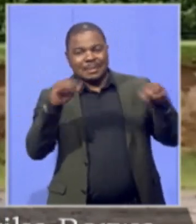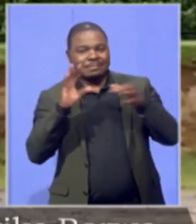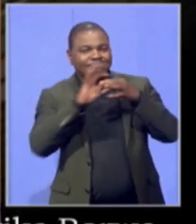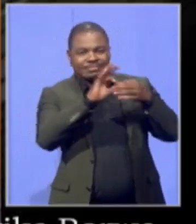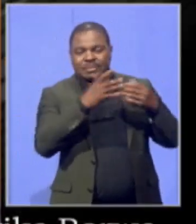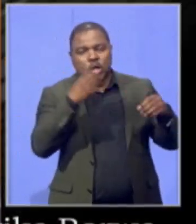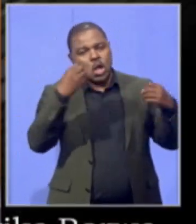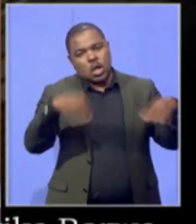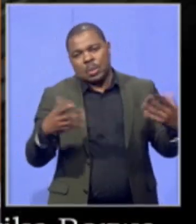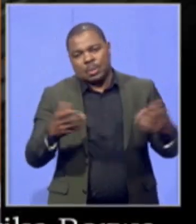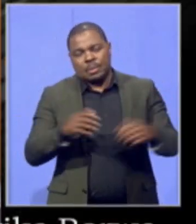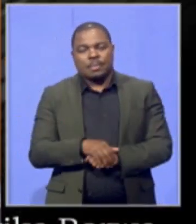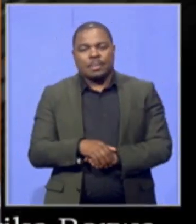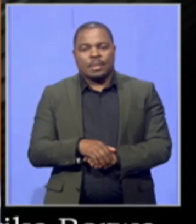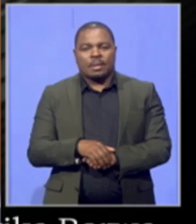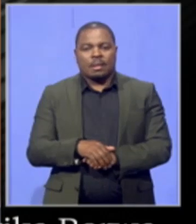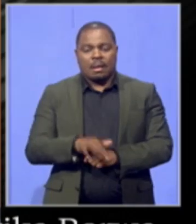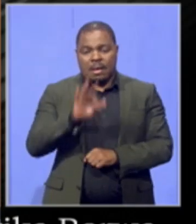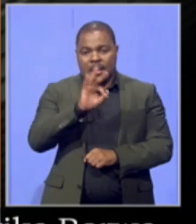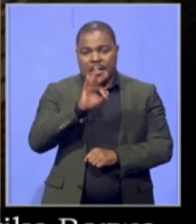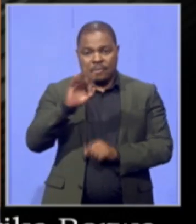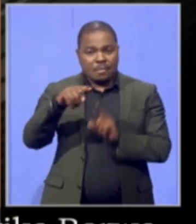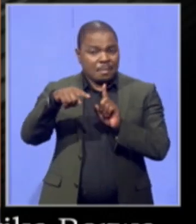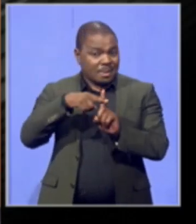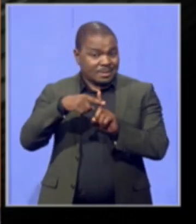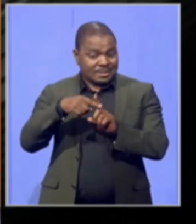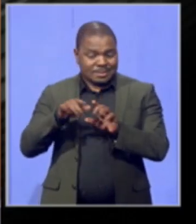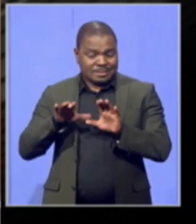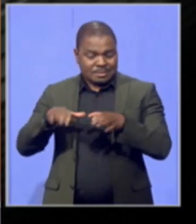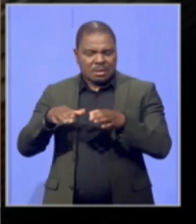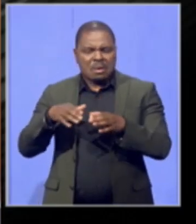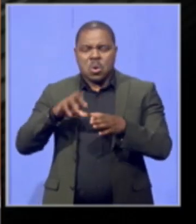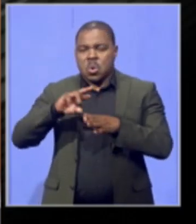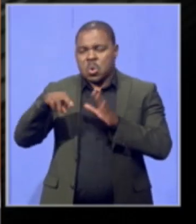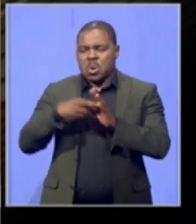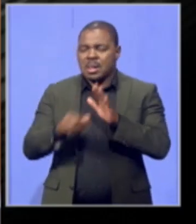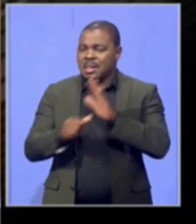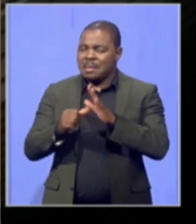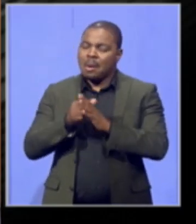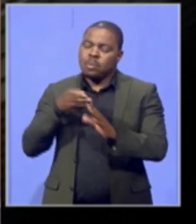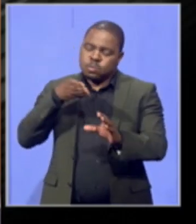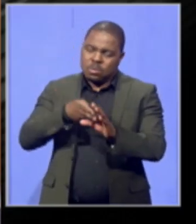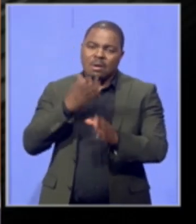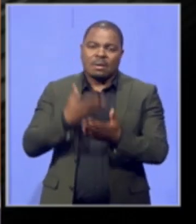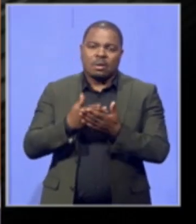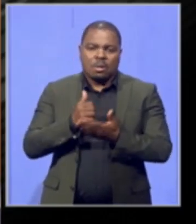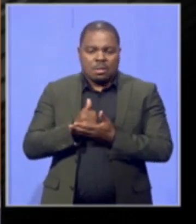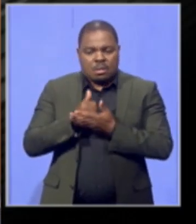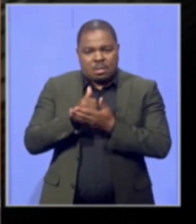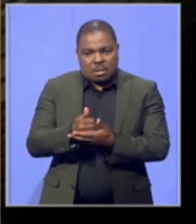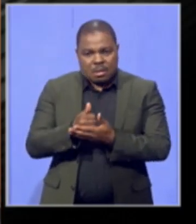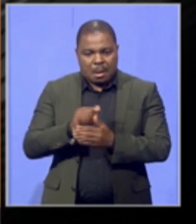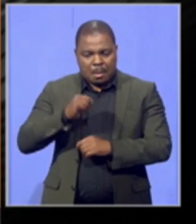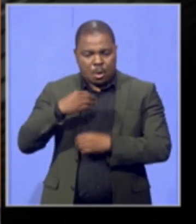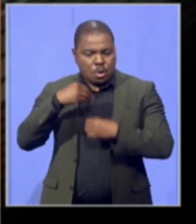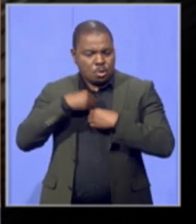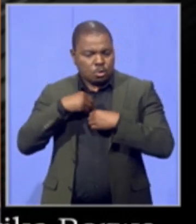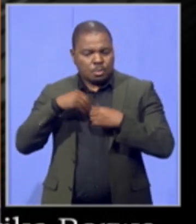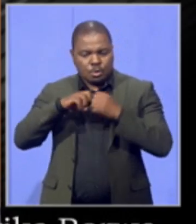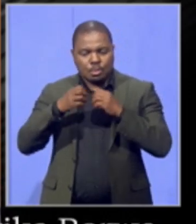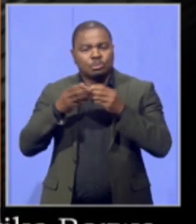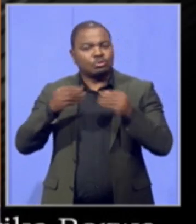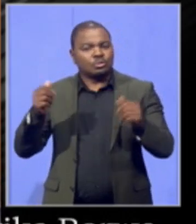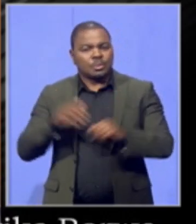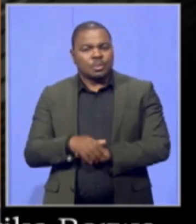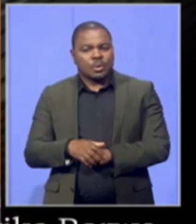cannot afford that. Freedom Front Plus will play a vital role to help that we can solve our own problems.